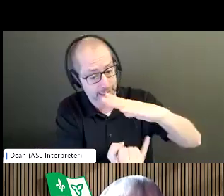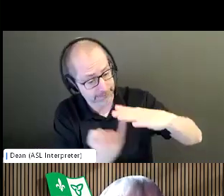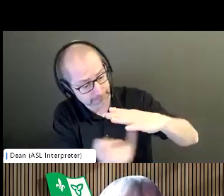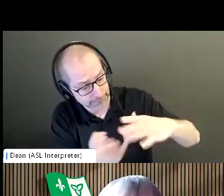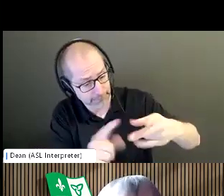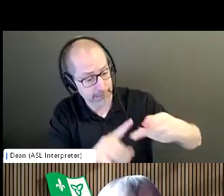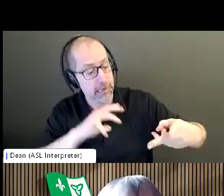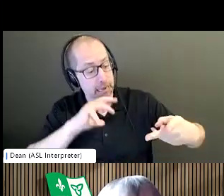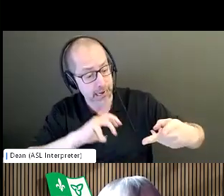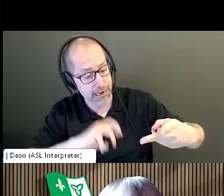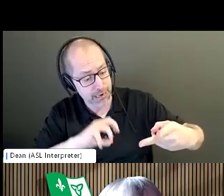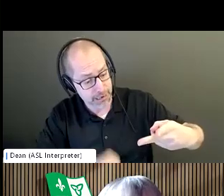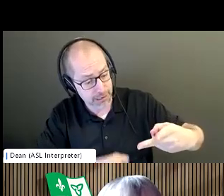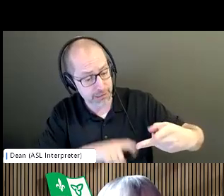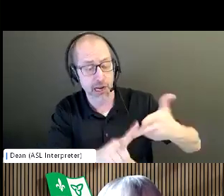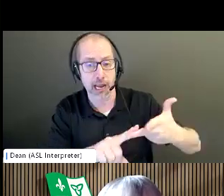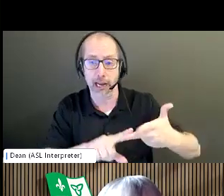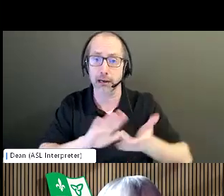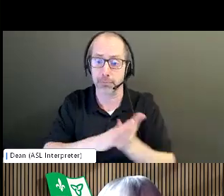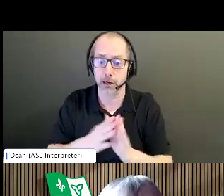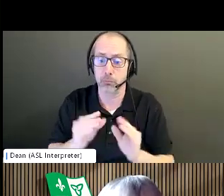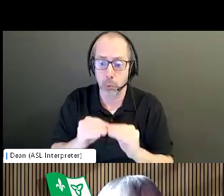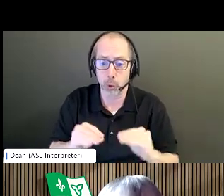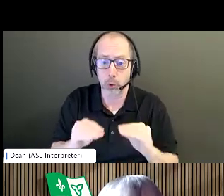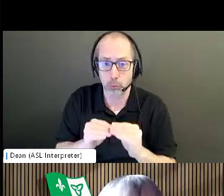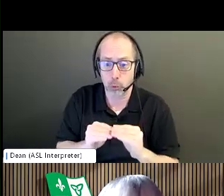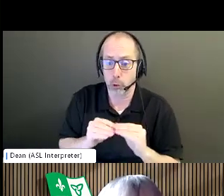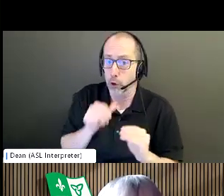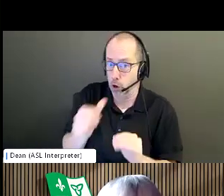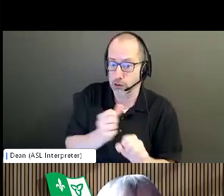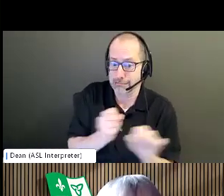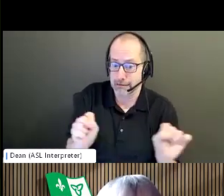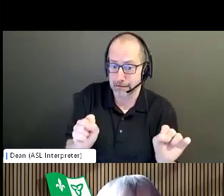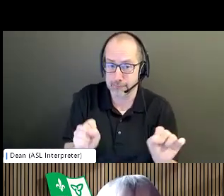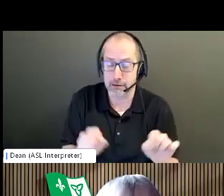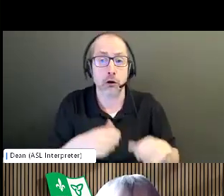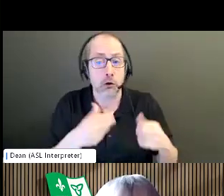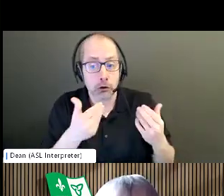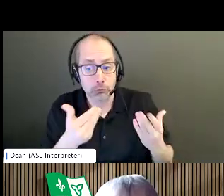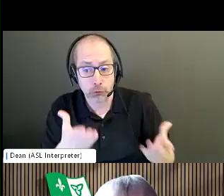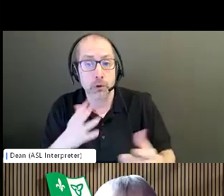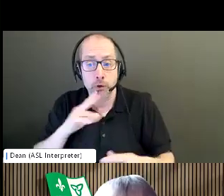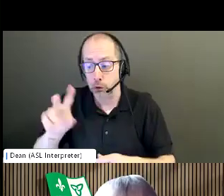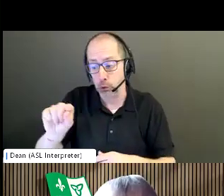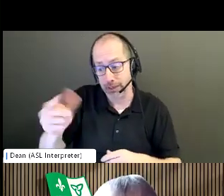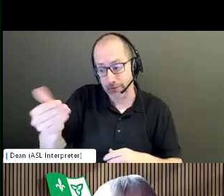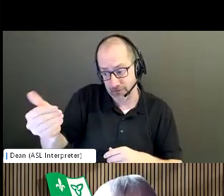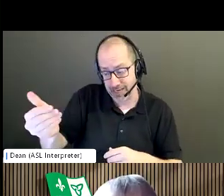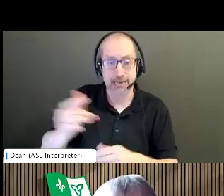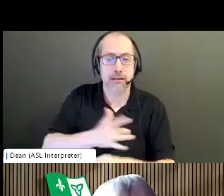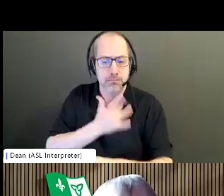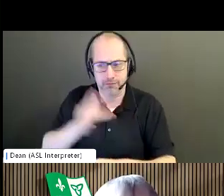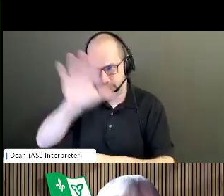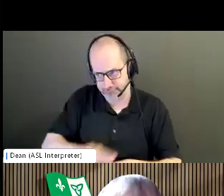increased vulnerability. In 2015, FARFO coordinated a province-wide